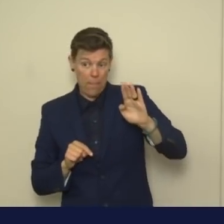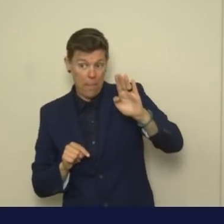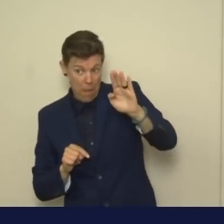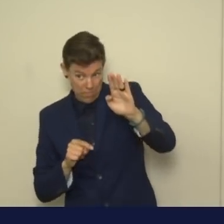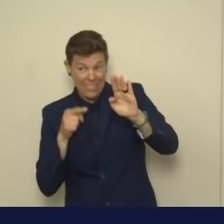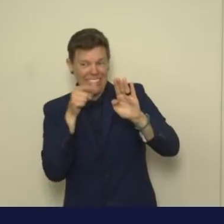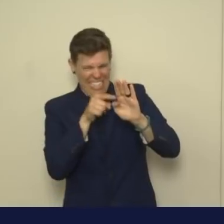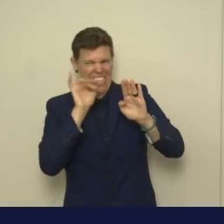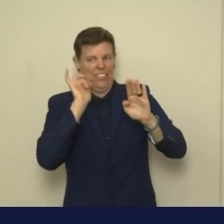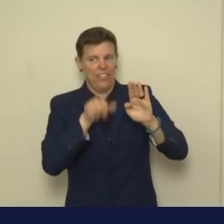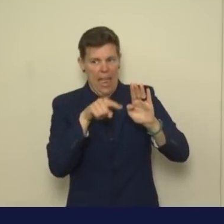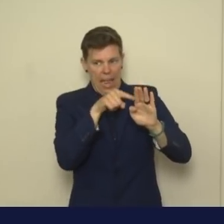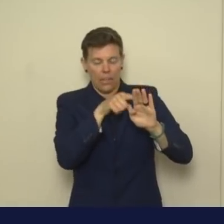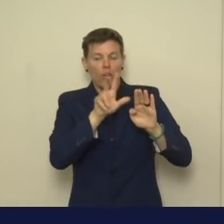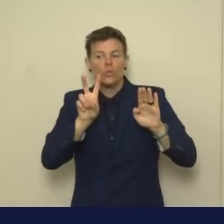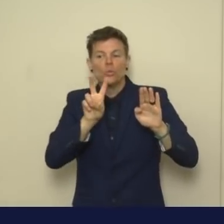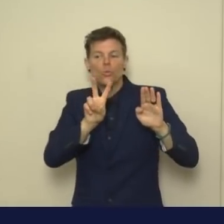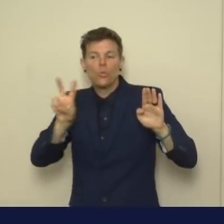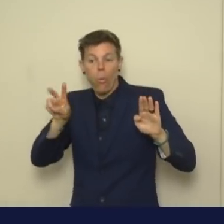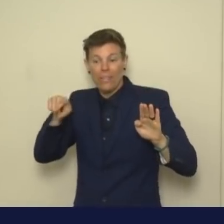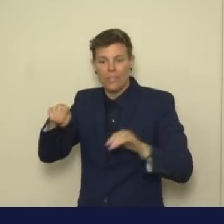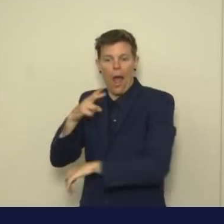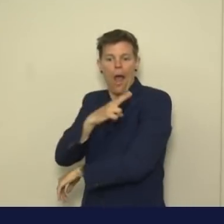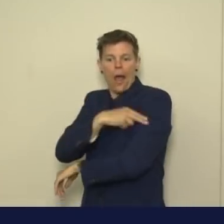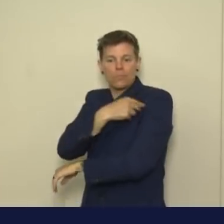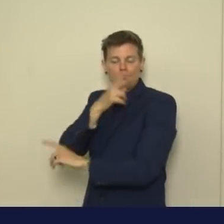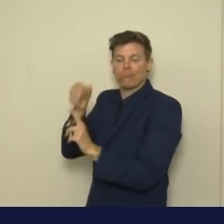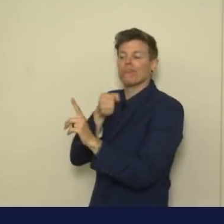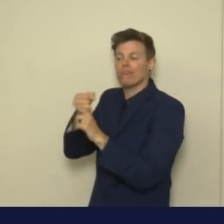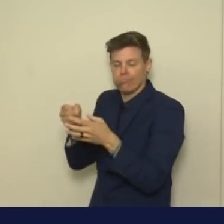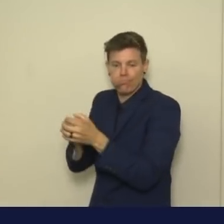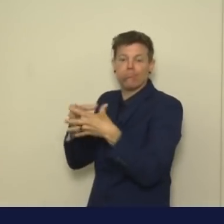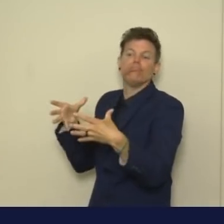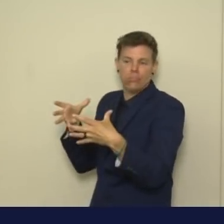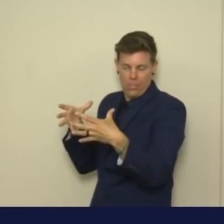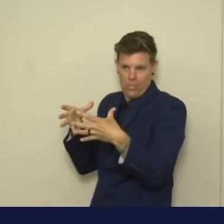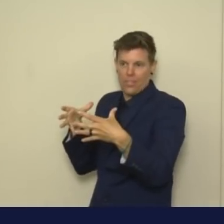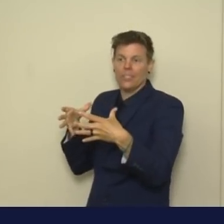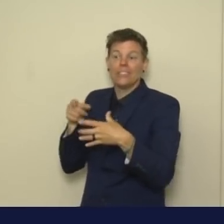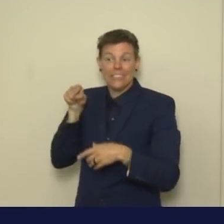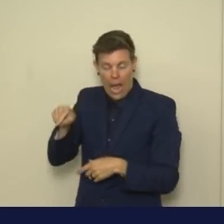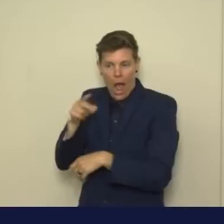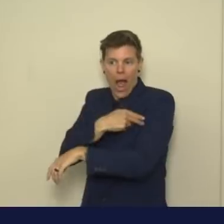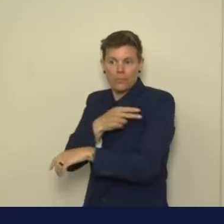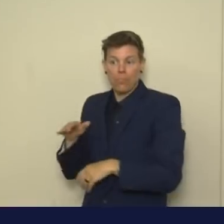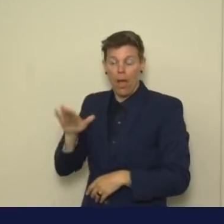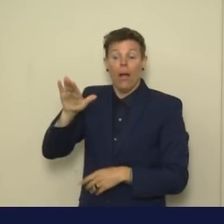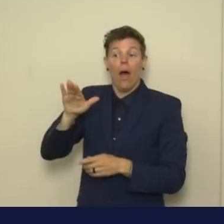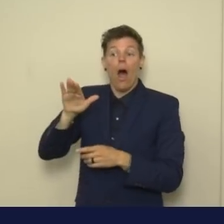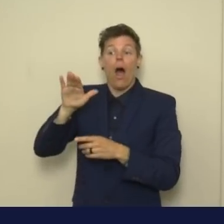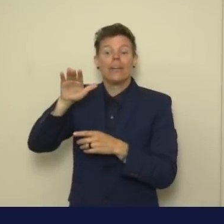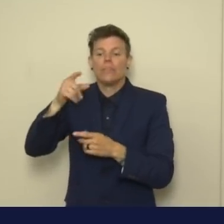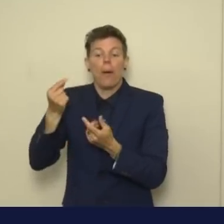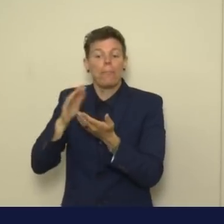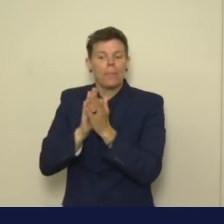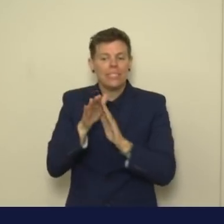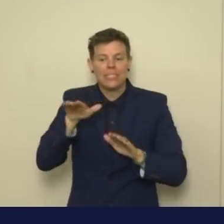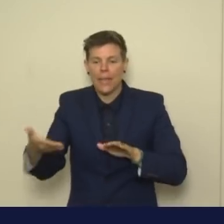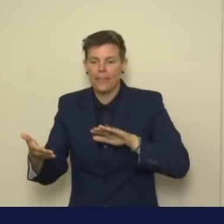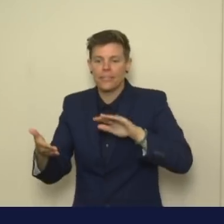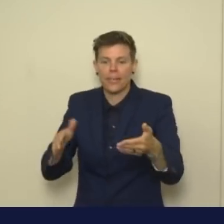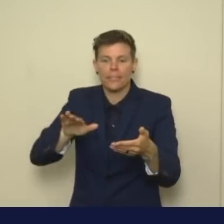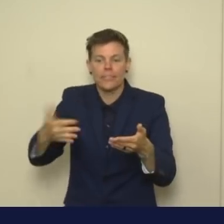we see in hospitals, and worse, what we see in mortality issues. Now, you're going to get some other data points about